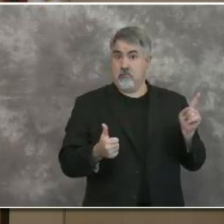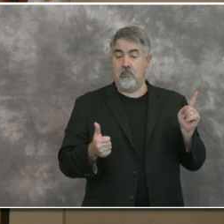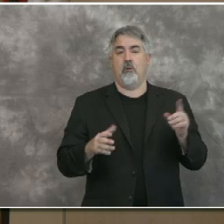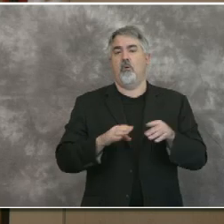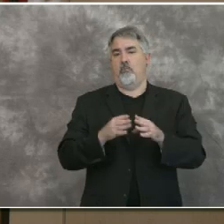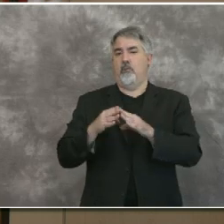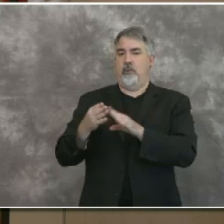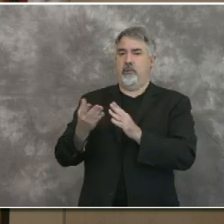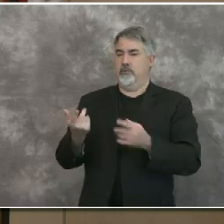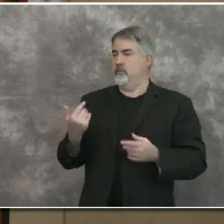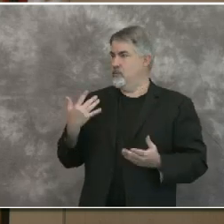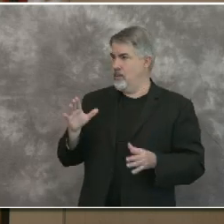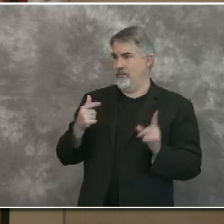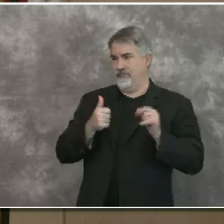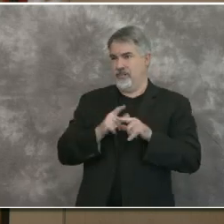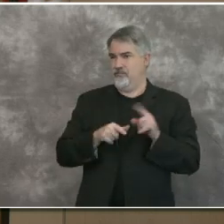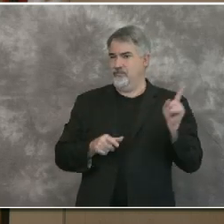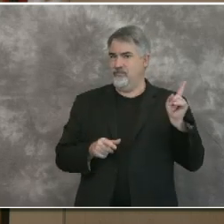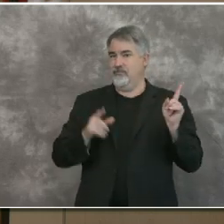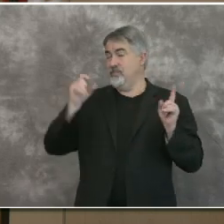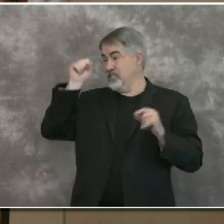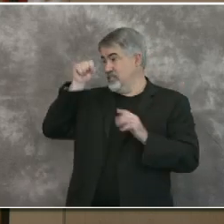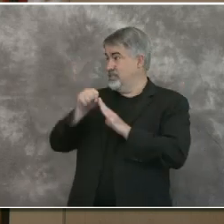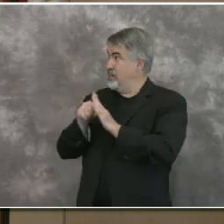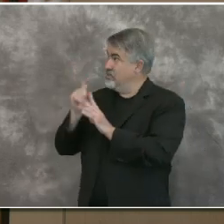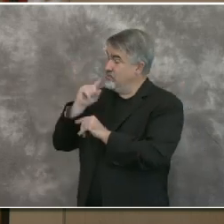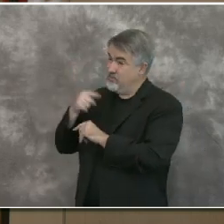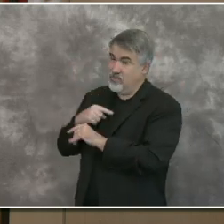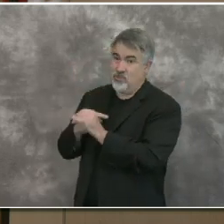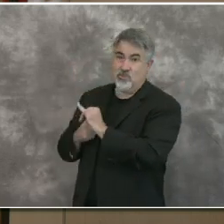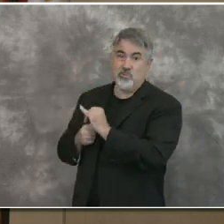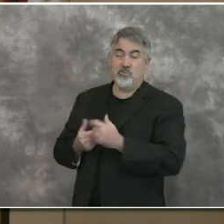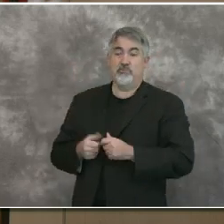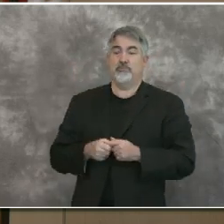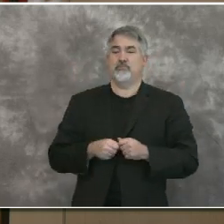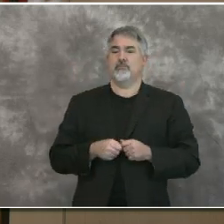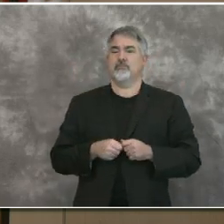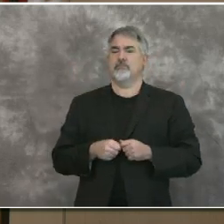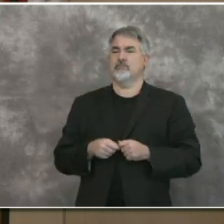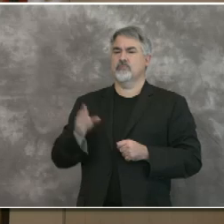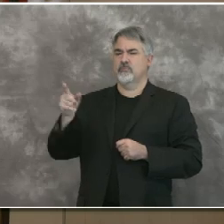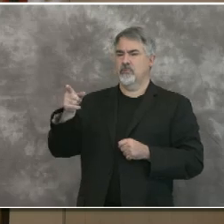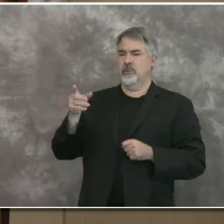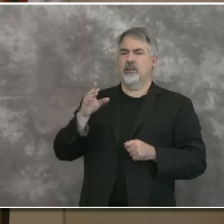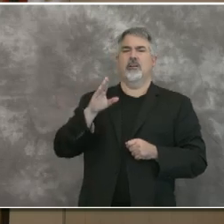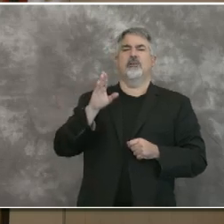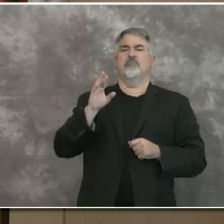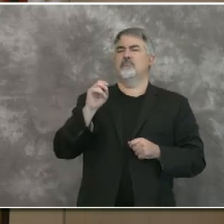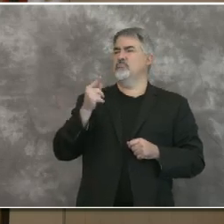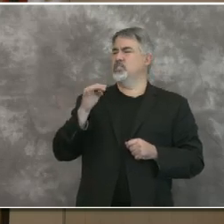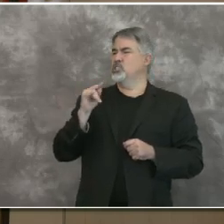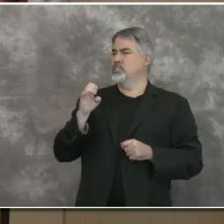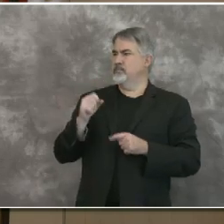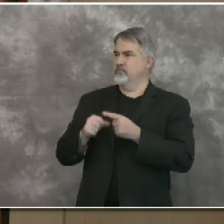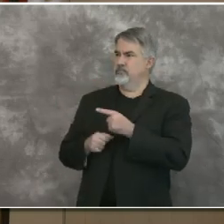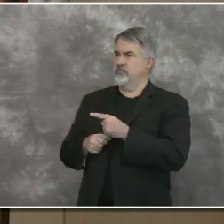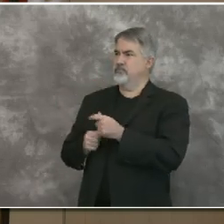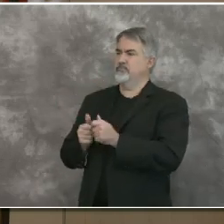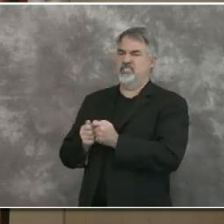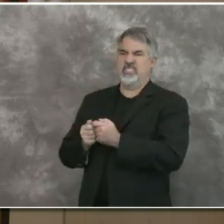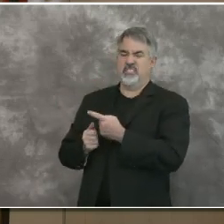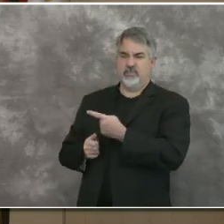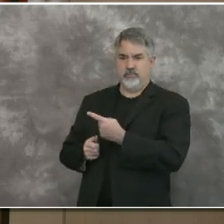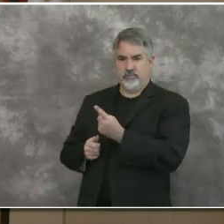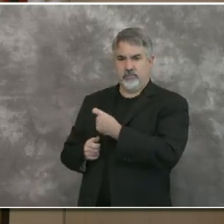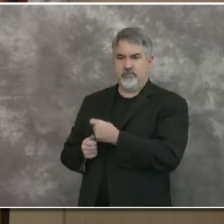Thank you. Okay, and Dr. Wooten, I have a question from Bridget Naso at NBC7. With more businesses reopening and